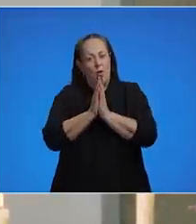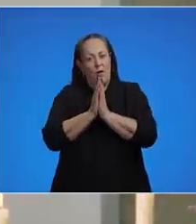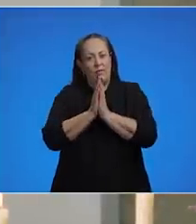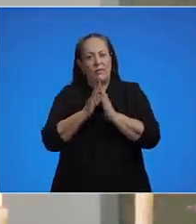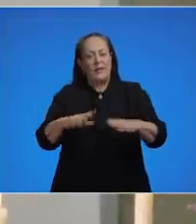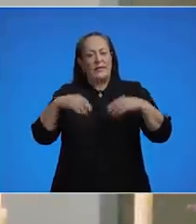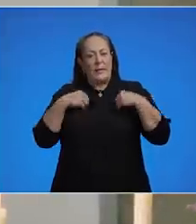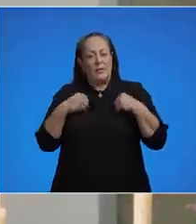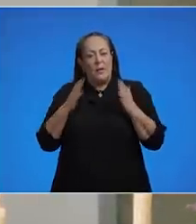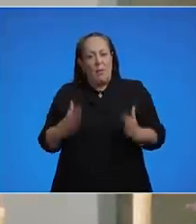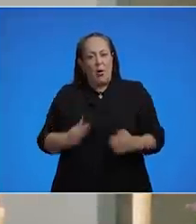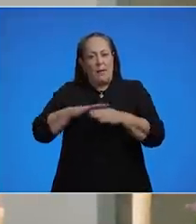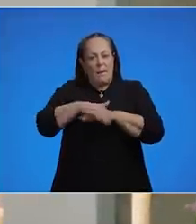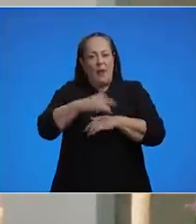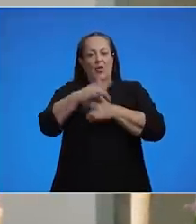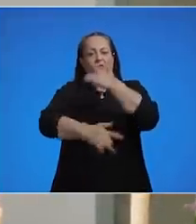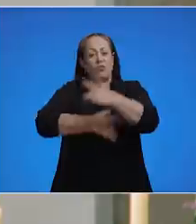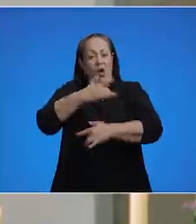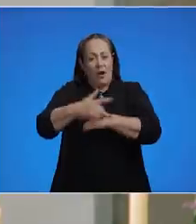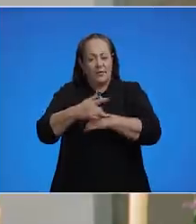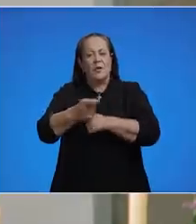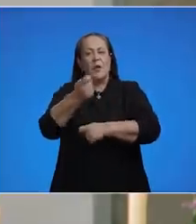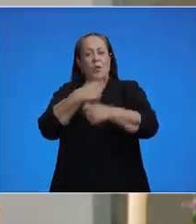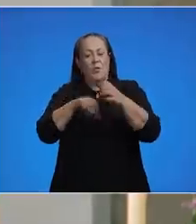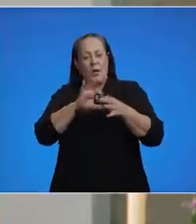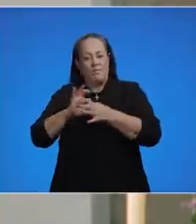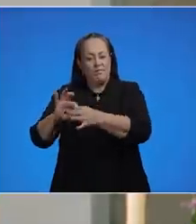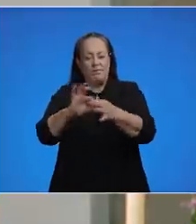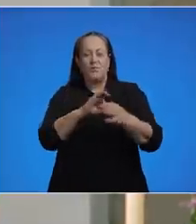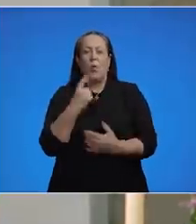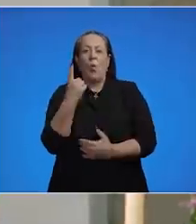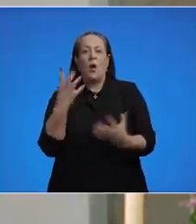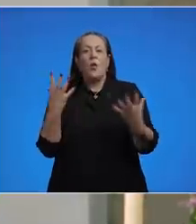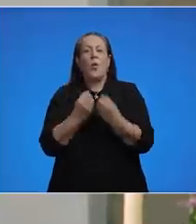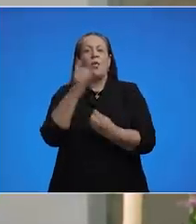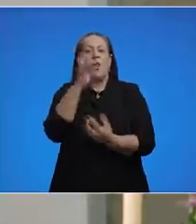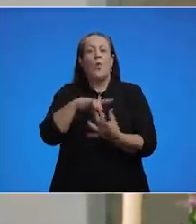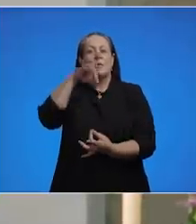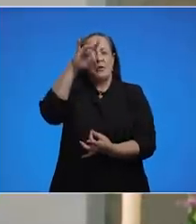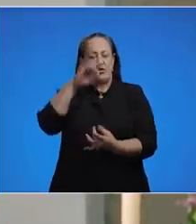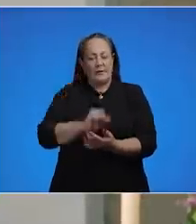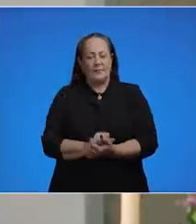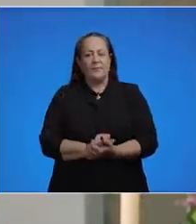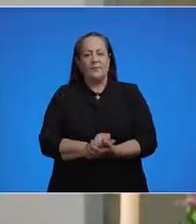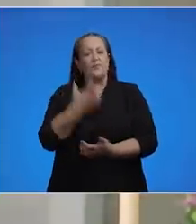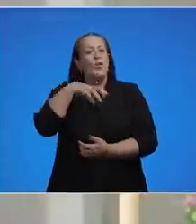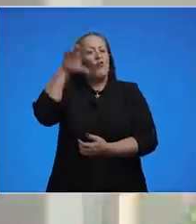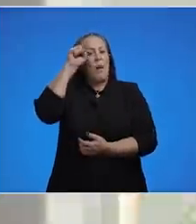we pray that partaking of the body and blood of Christ, we may be gathered into one by the Holy